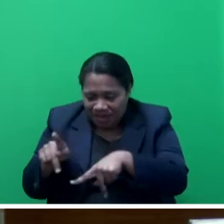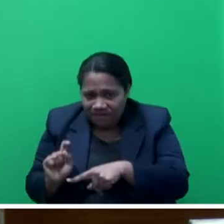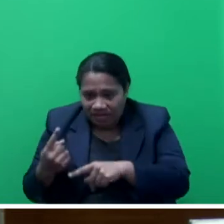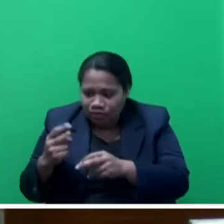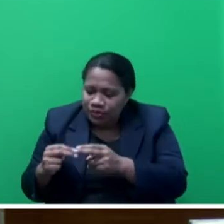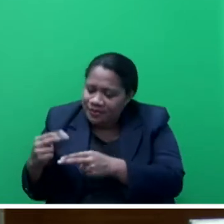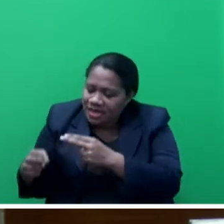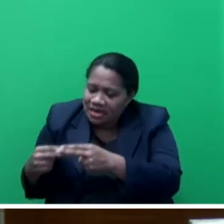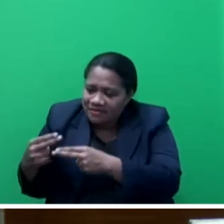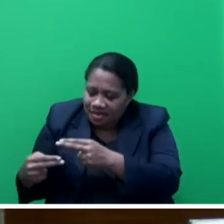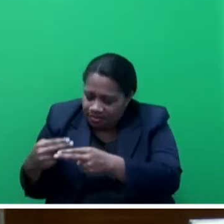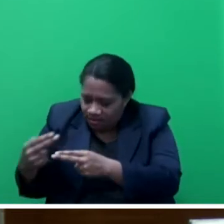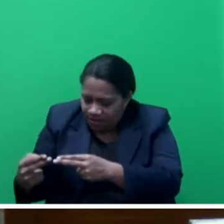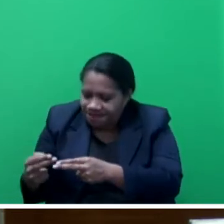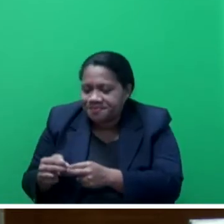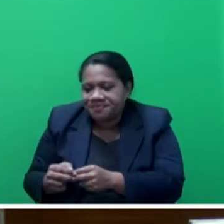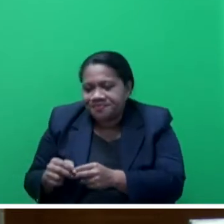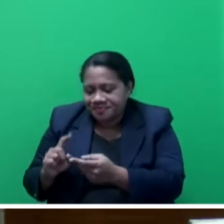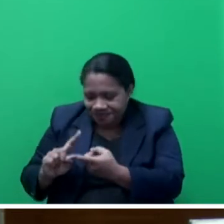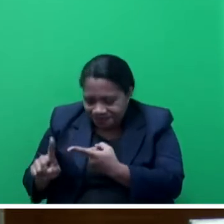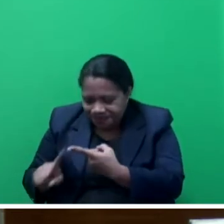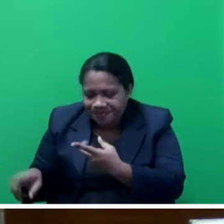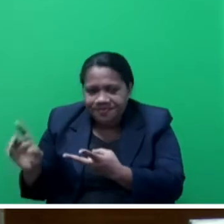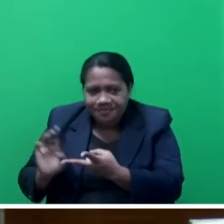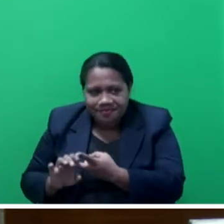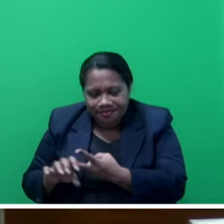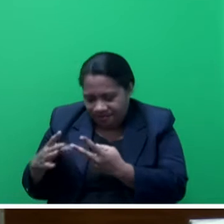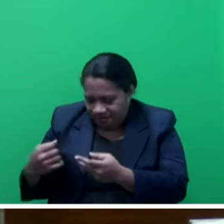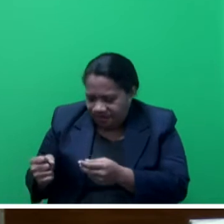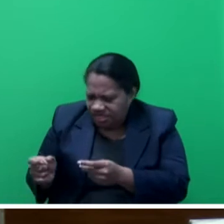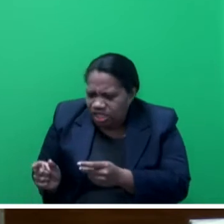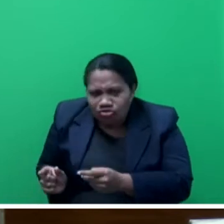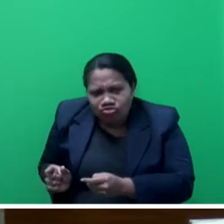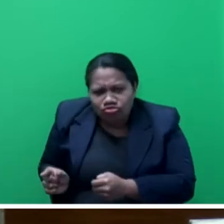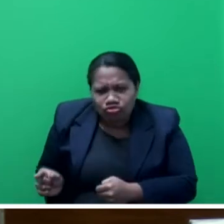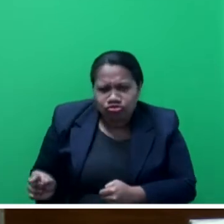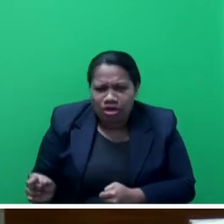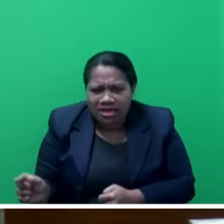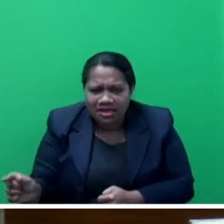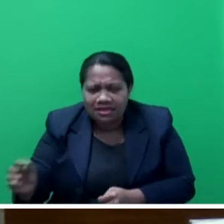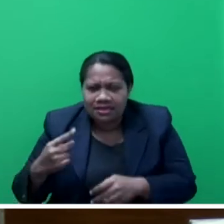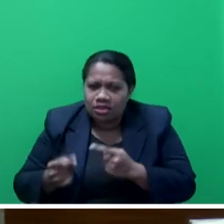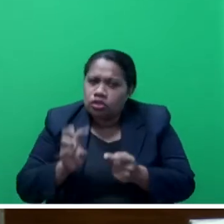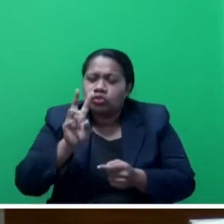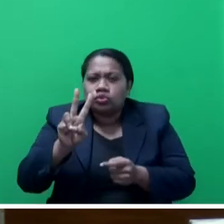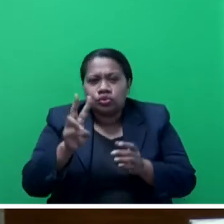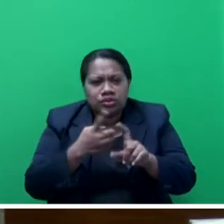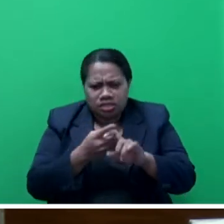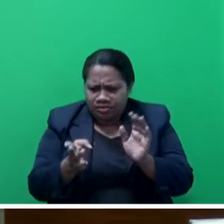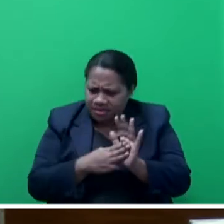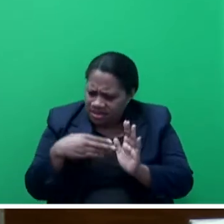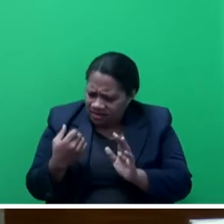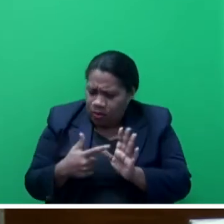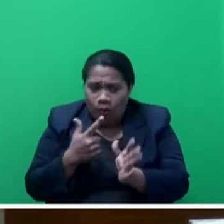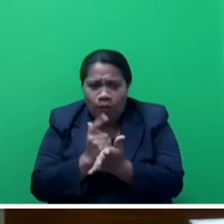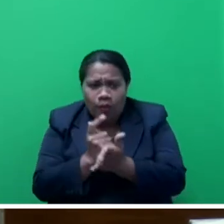forest species. We have constructed a trek. It's a long trek, Mr. Speaker, it's about 2 kilometers. It's a lot of work there. We spent